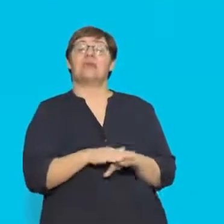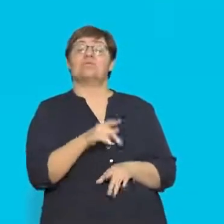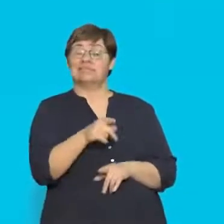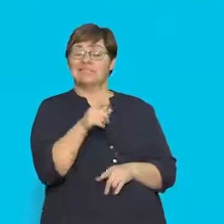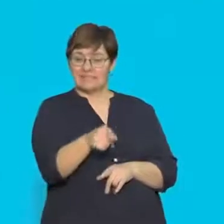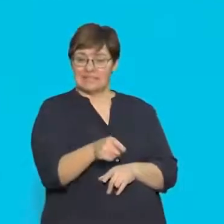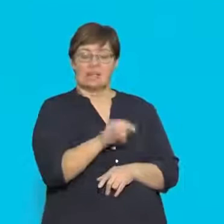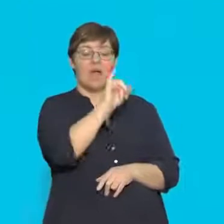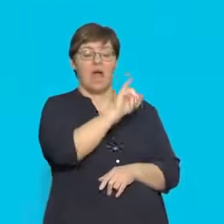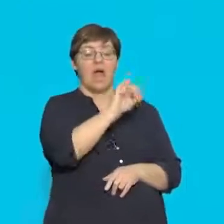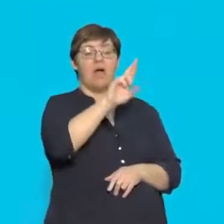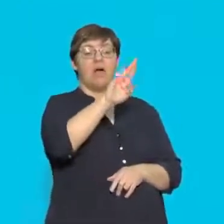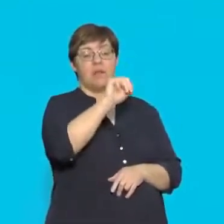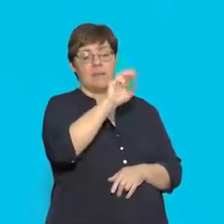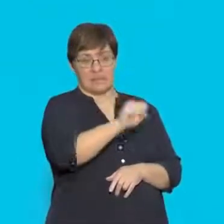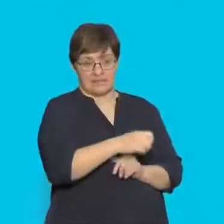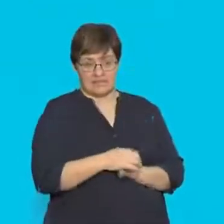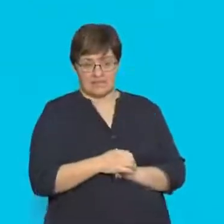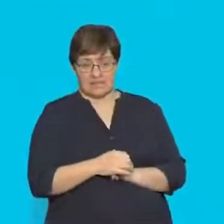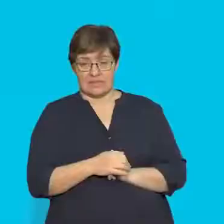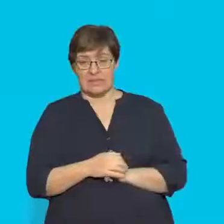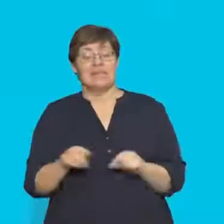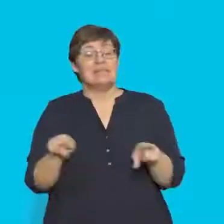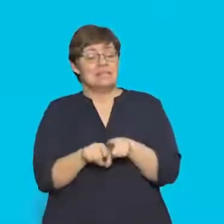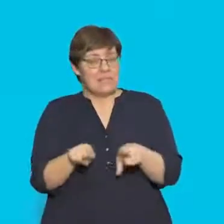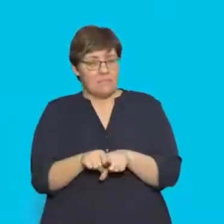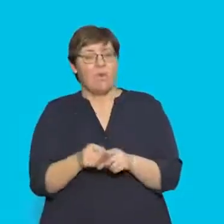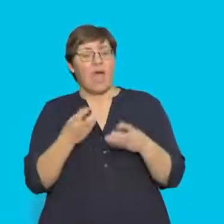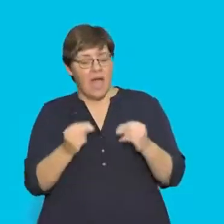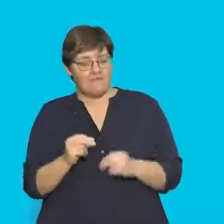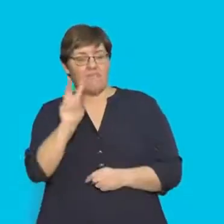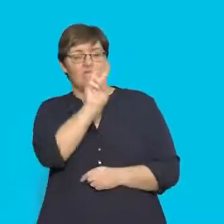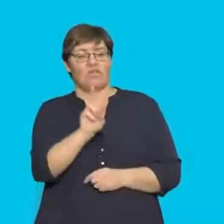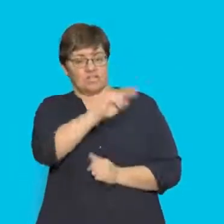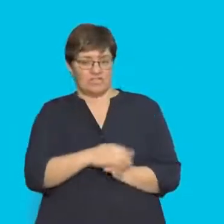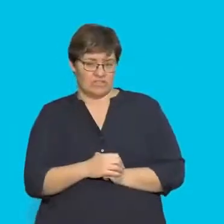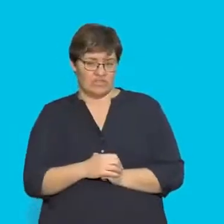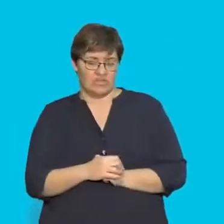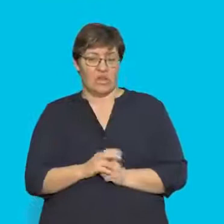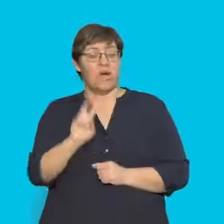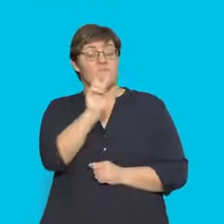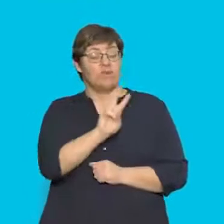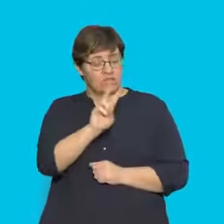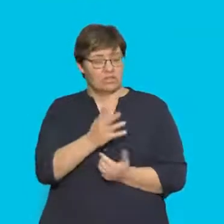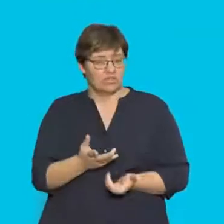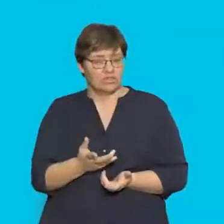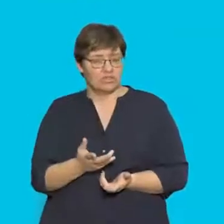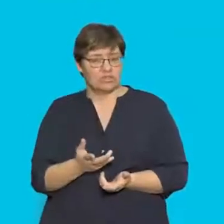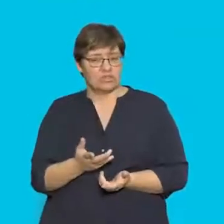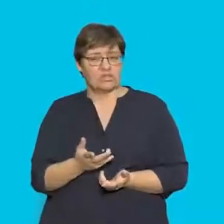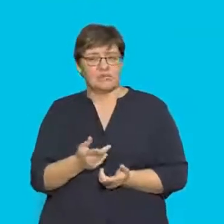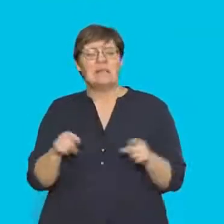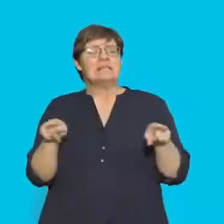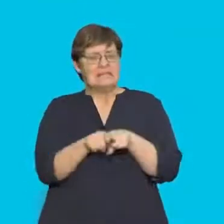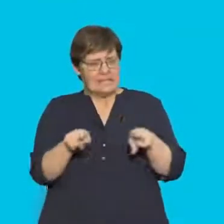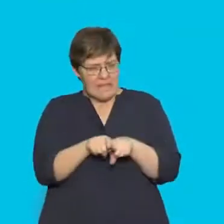manage, it's the IRMS. And in the same way, we can get voltage. And the voltage oscillates